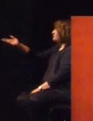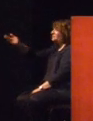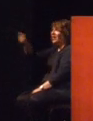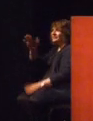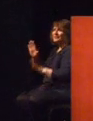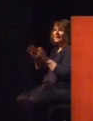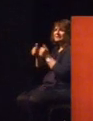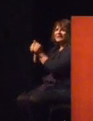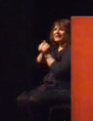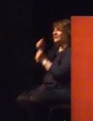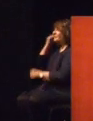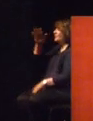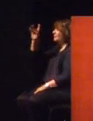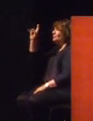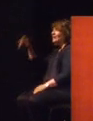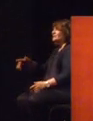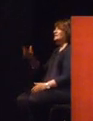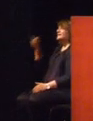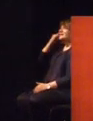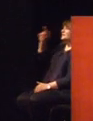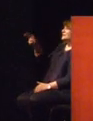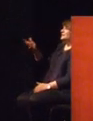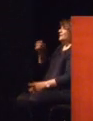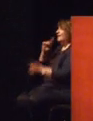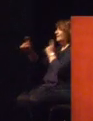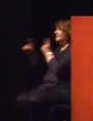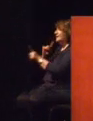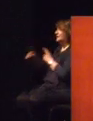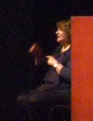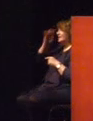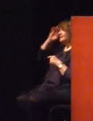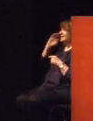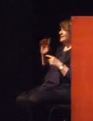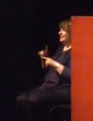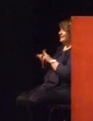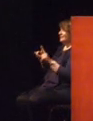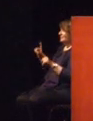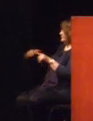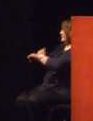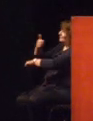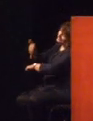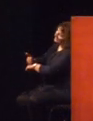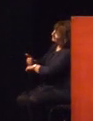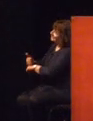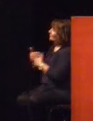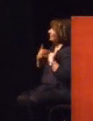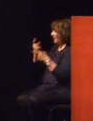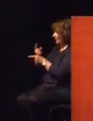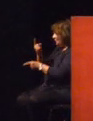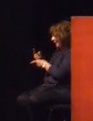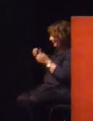you've got questions, if you just wanna have conversation, but to just establish so that there's a